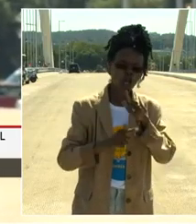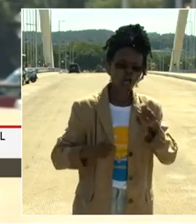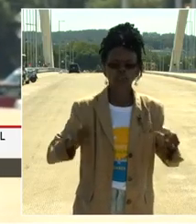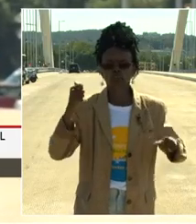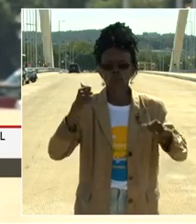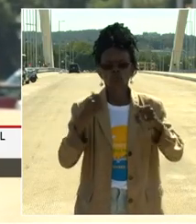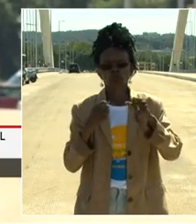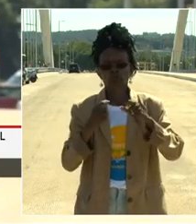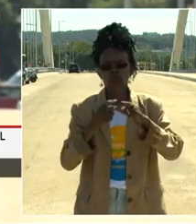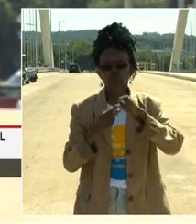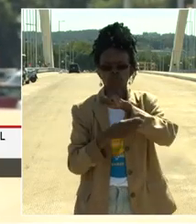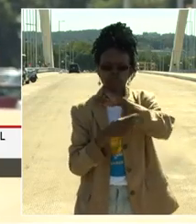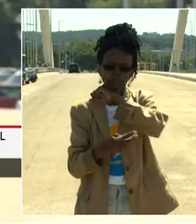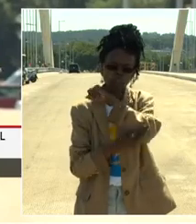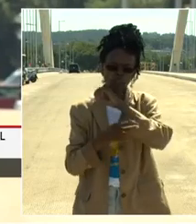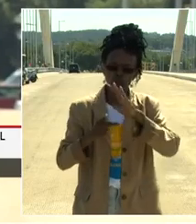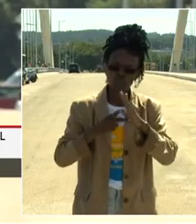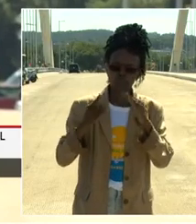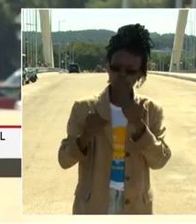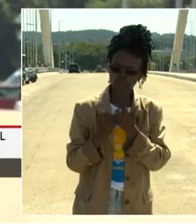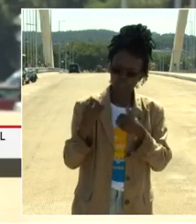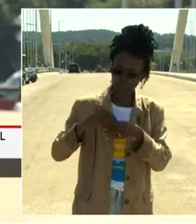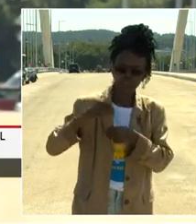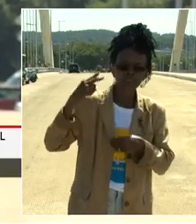the history of Washington, D.C.